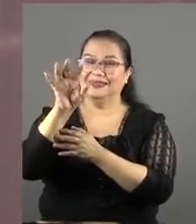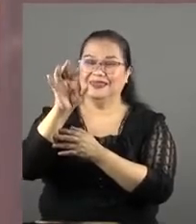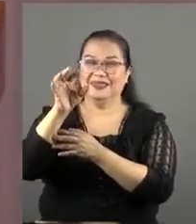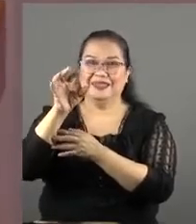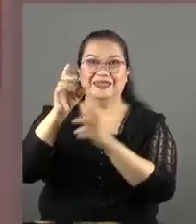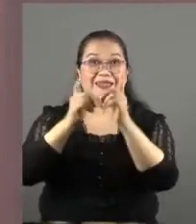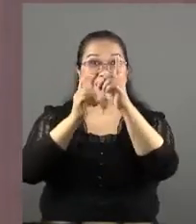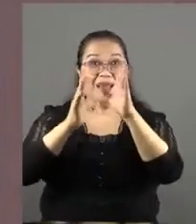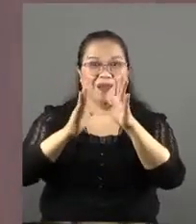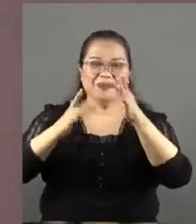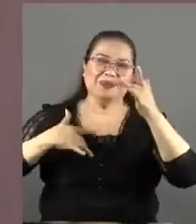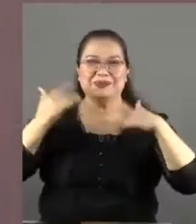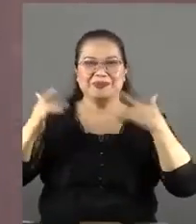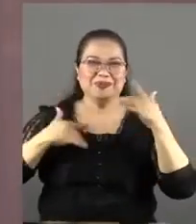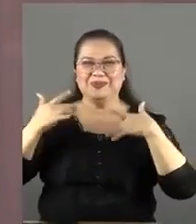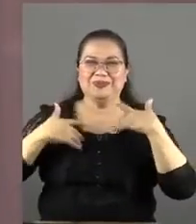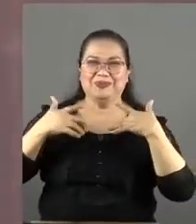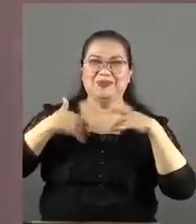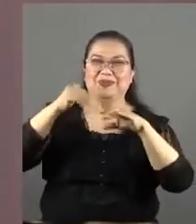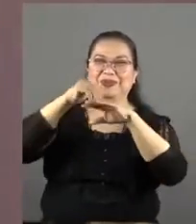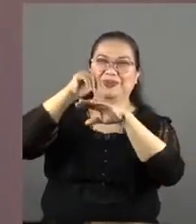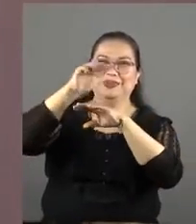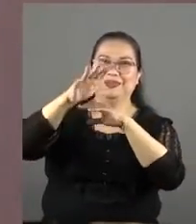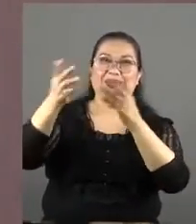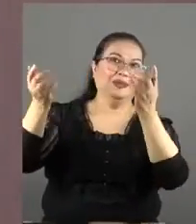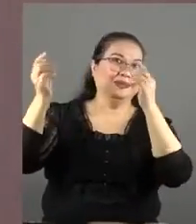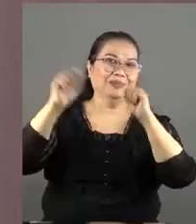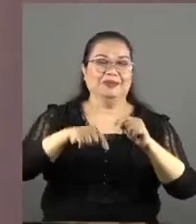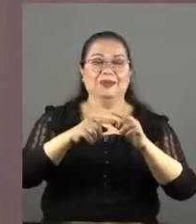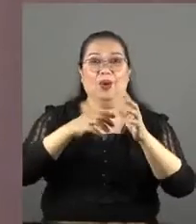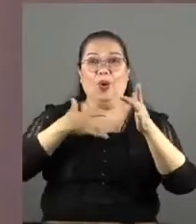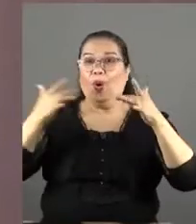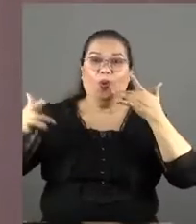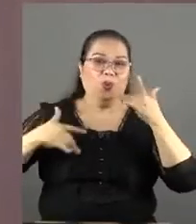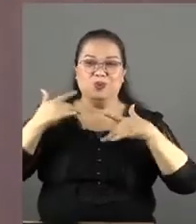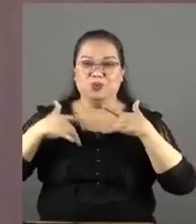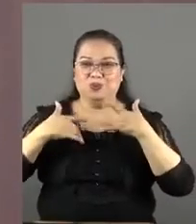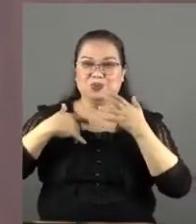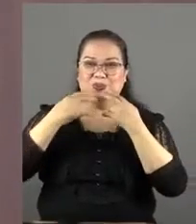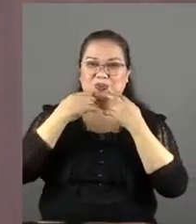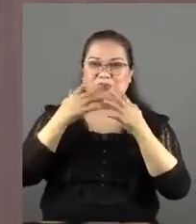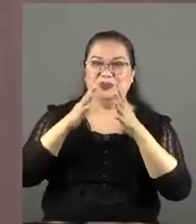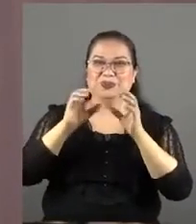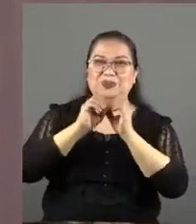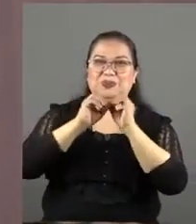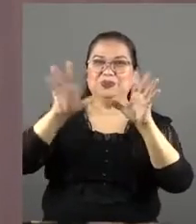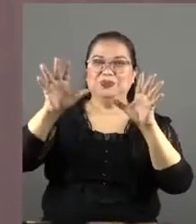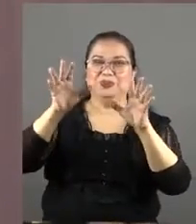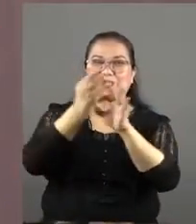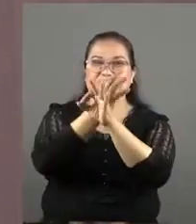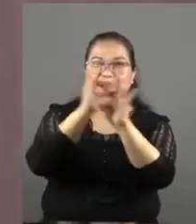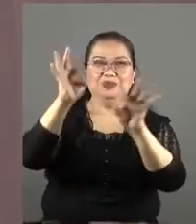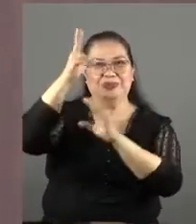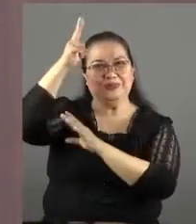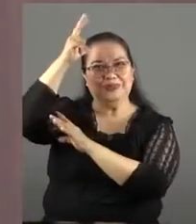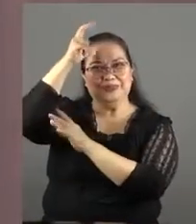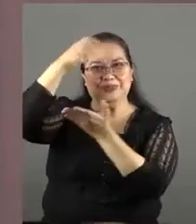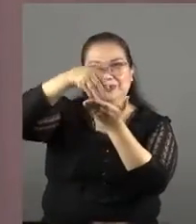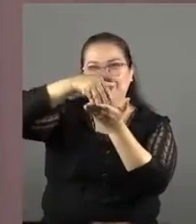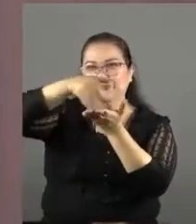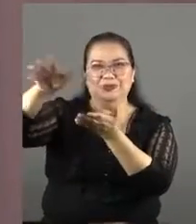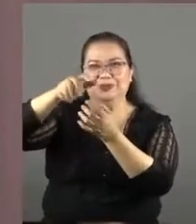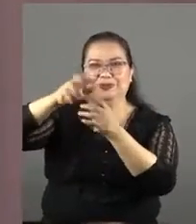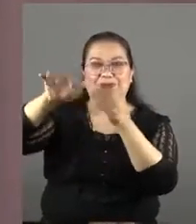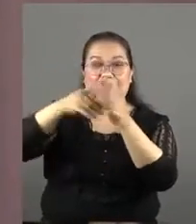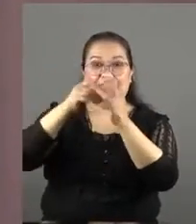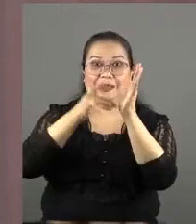rejoicing because they had just been sent out and came back, and they said, We delivered people from demons and did this and this and this.